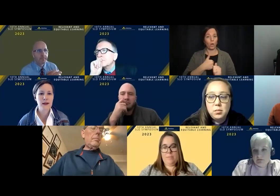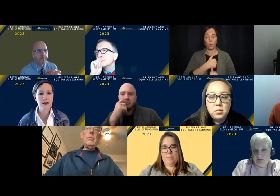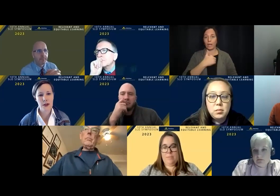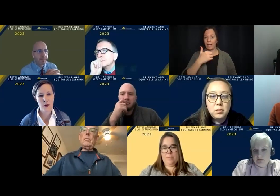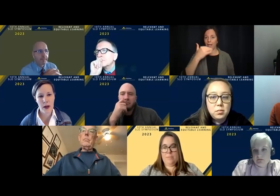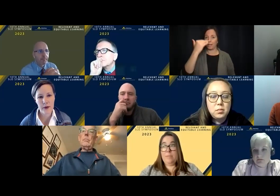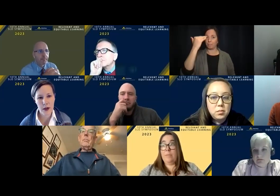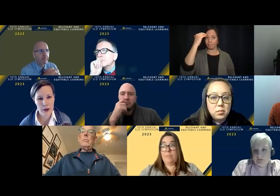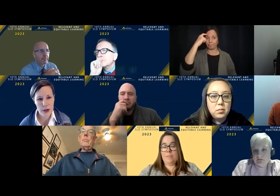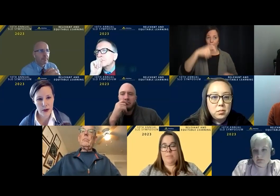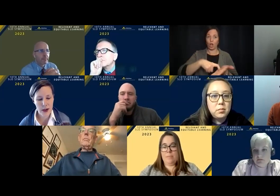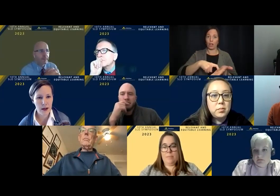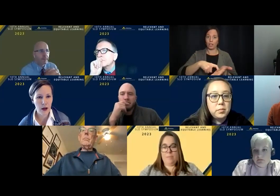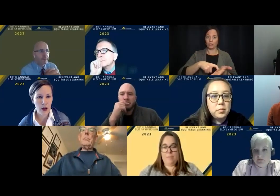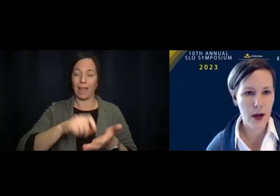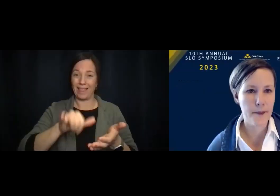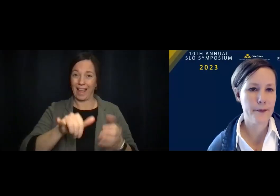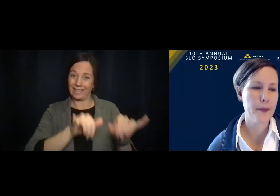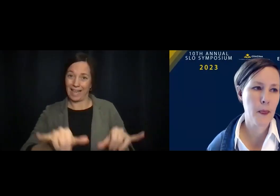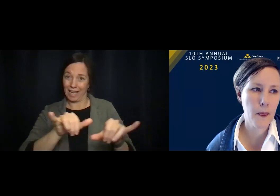that standard is a way of acknowledging that